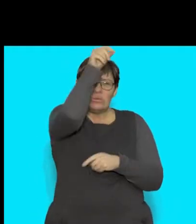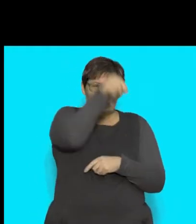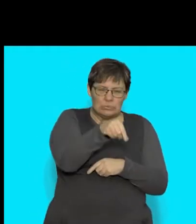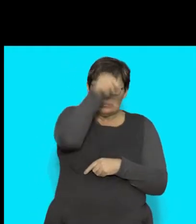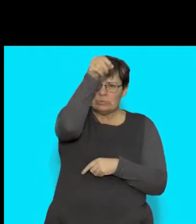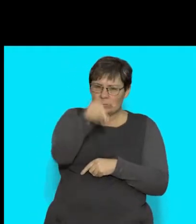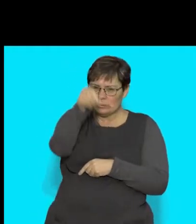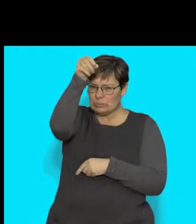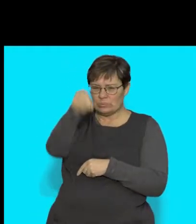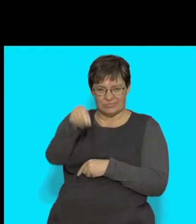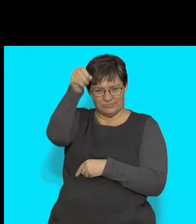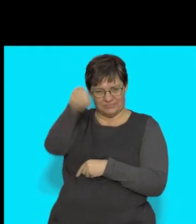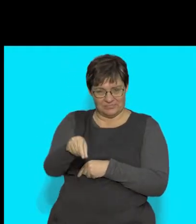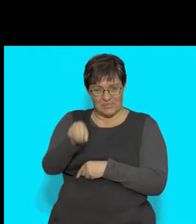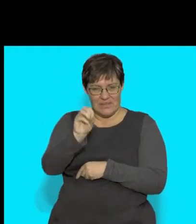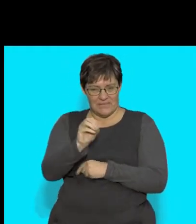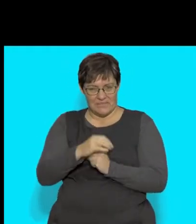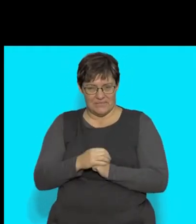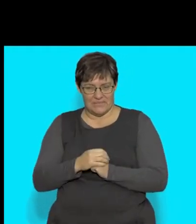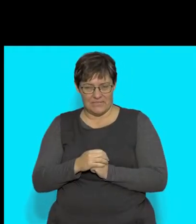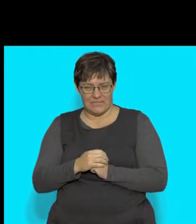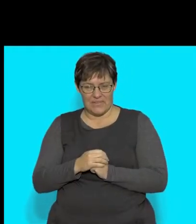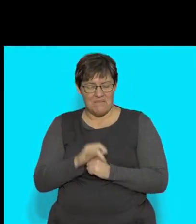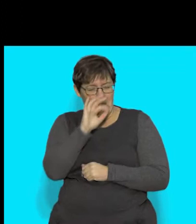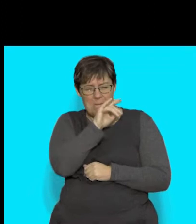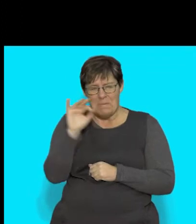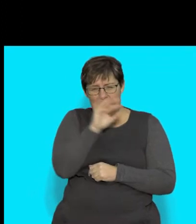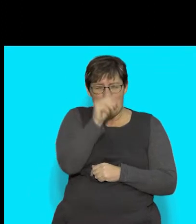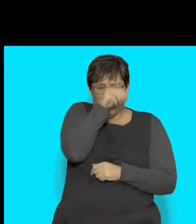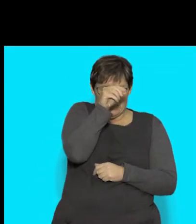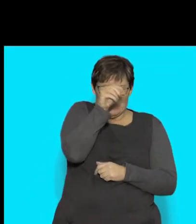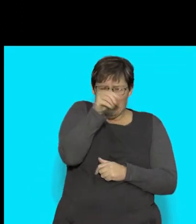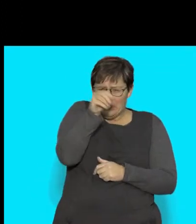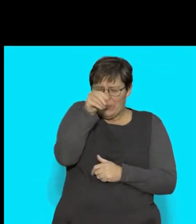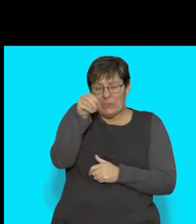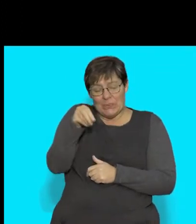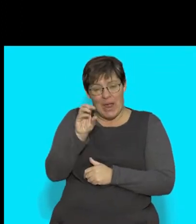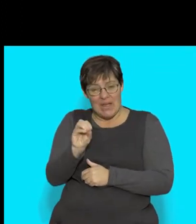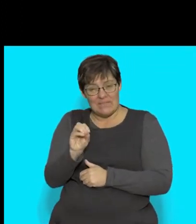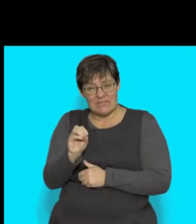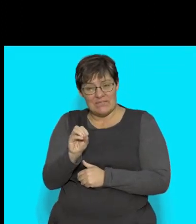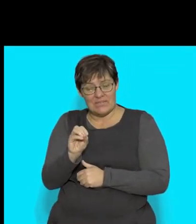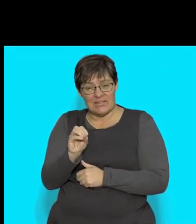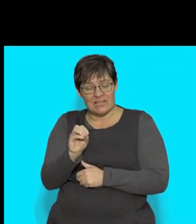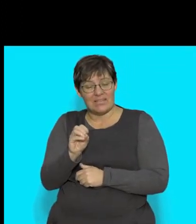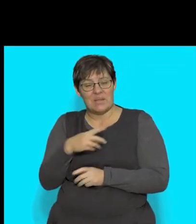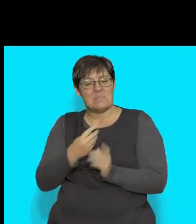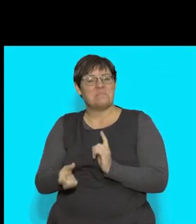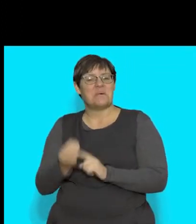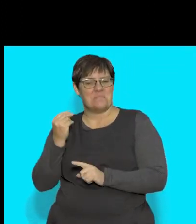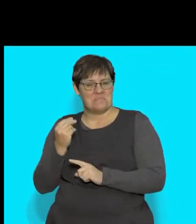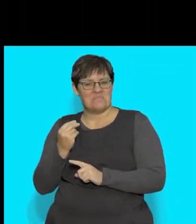downwards. And if we put millions of these little tubes together, can you see where we get that